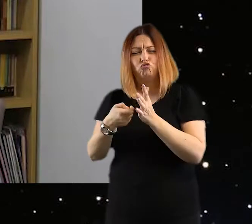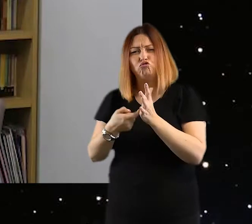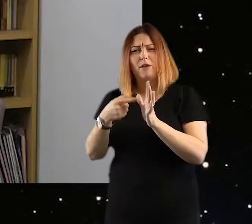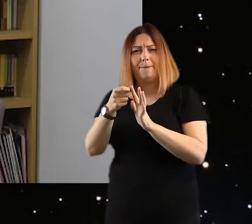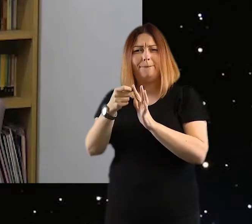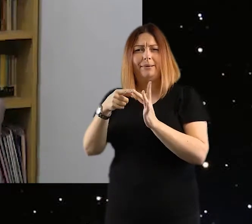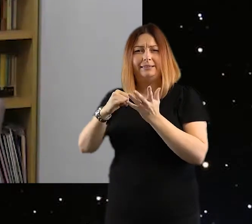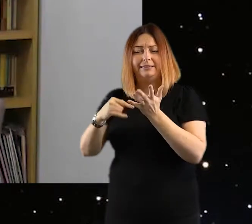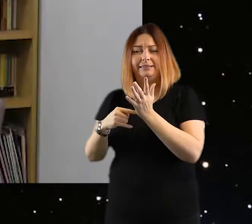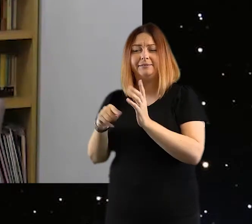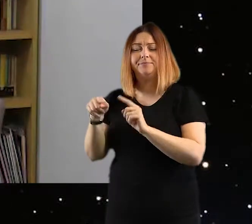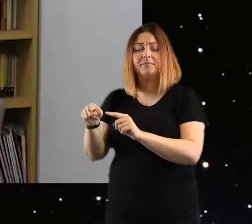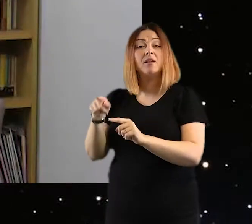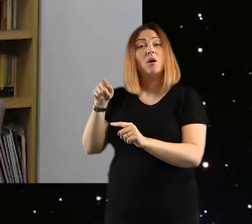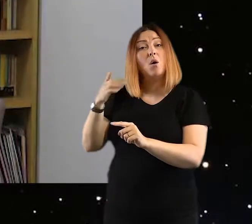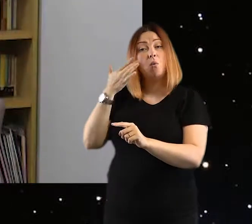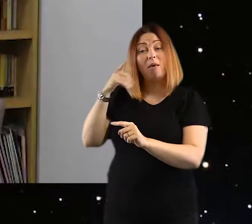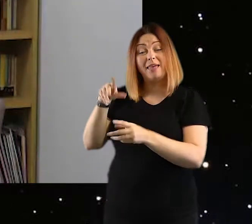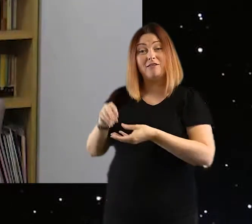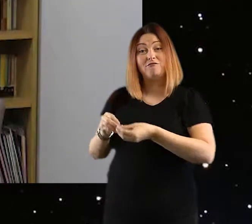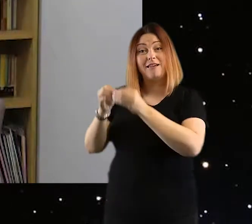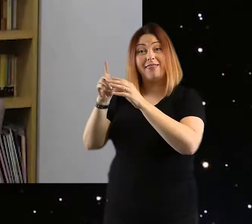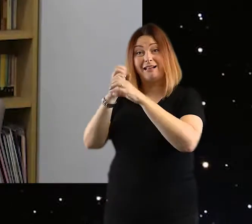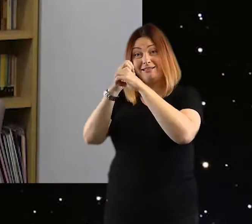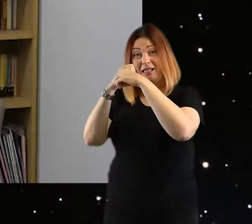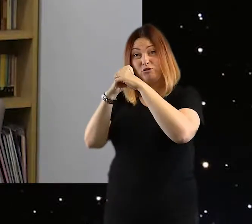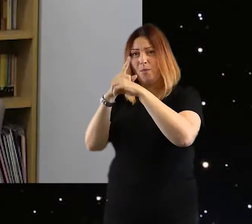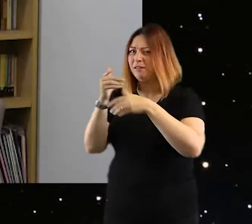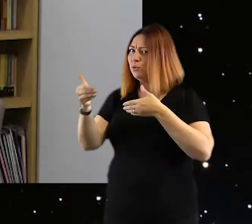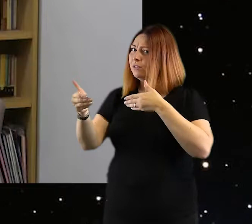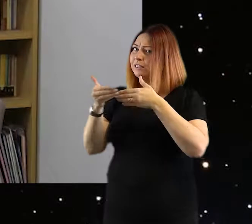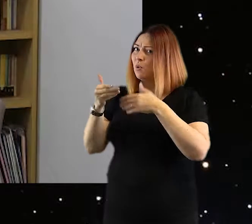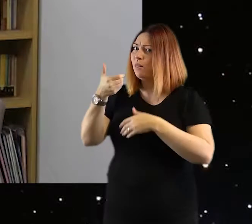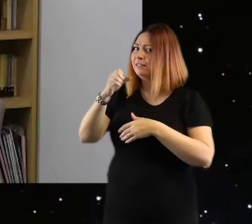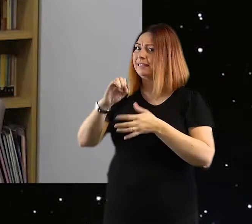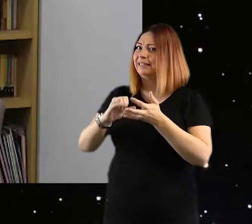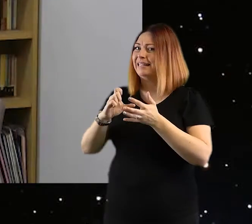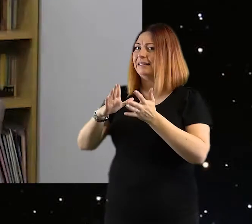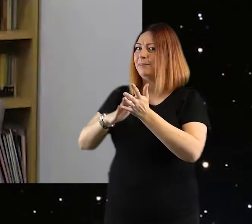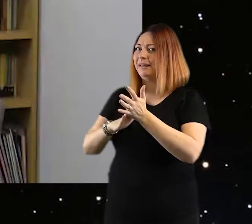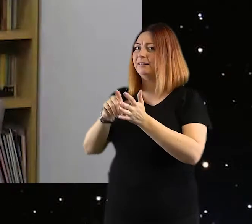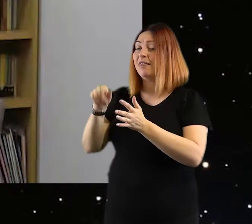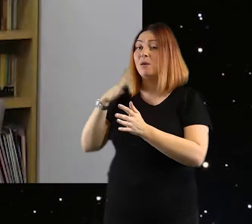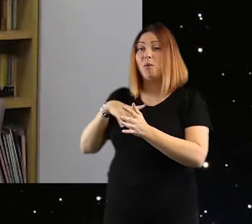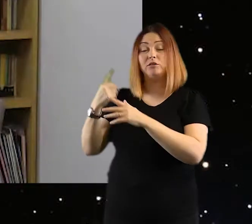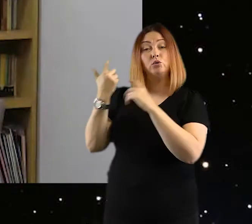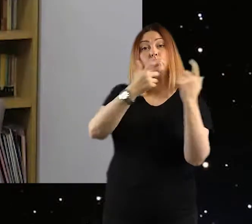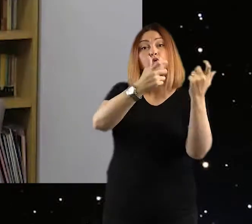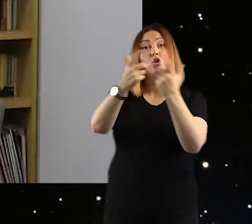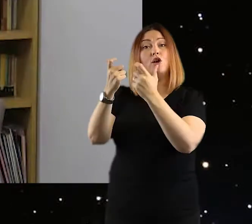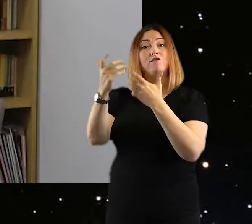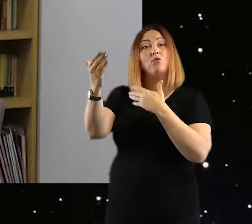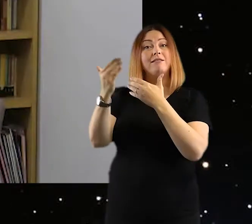telescope, and it's quite a small telescope, 60 centimetres, was to search for planets around red dwarf stars like this one, and we'll come on to